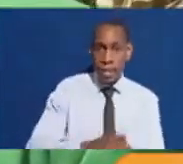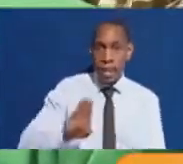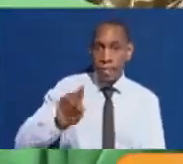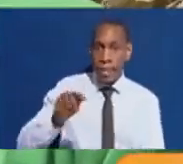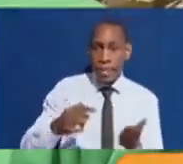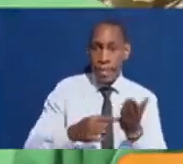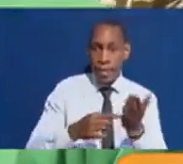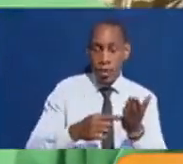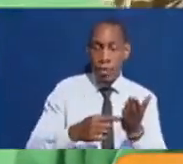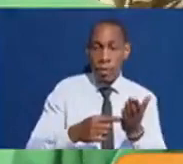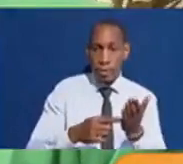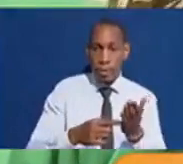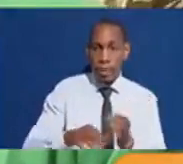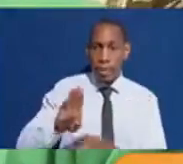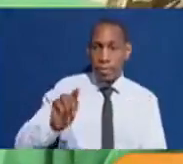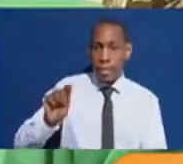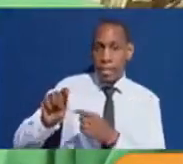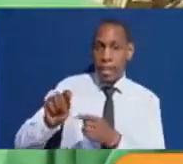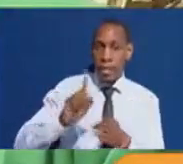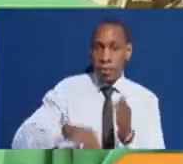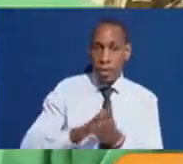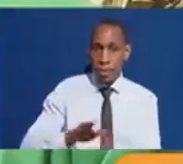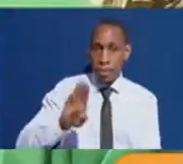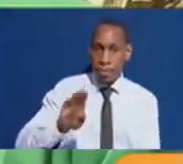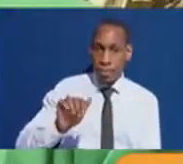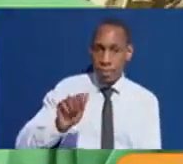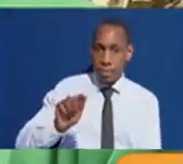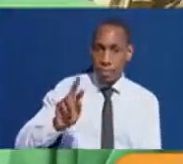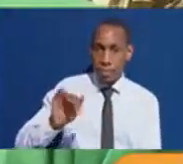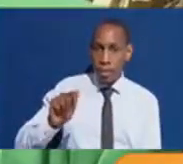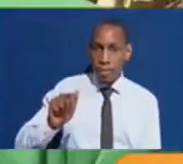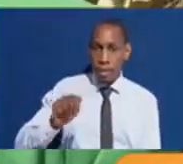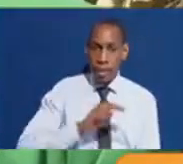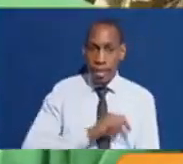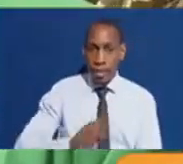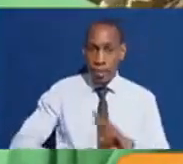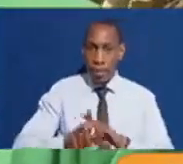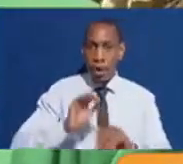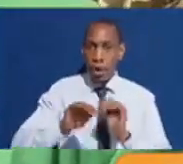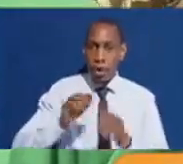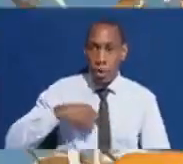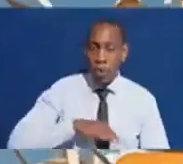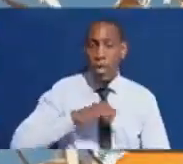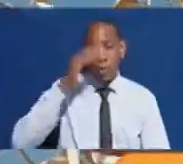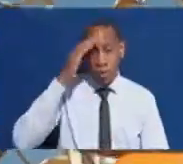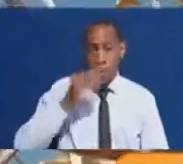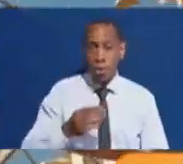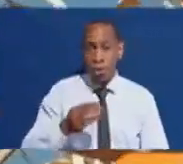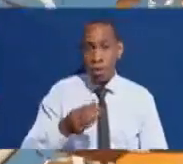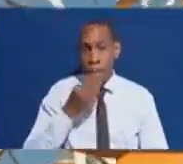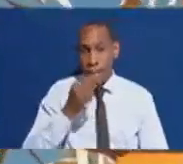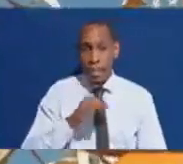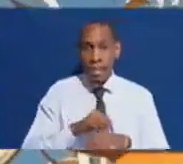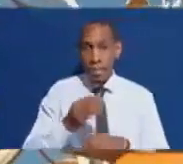technology, this BT is just a bacteria that is naturally occurring, which all of us, we know we have consumed when we have